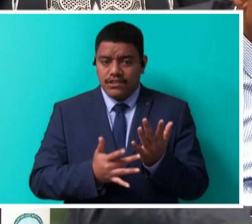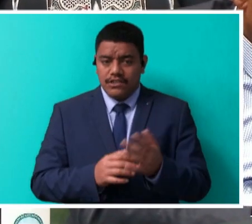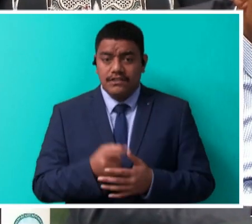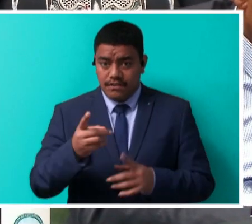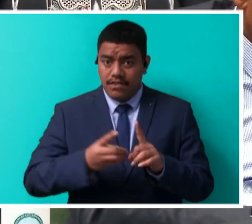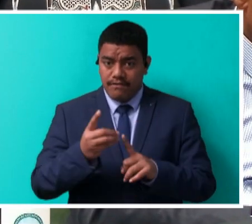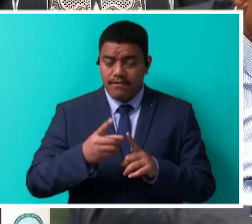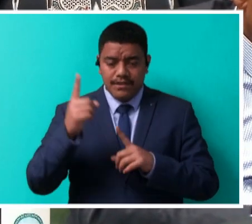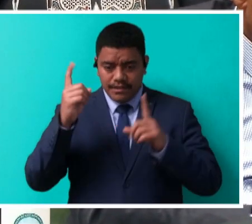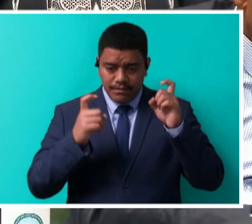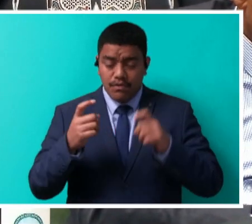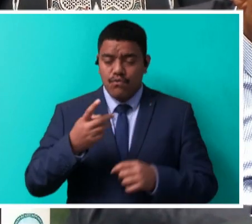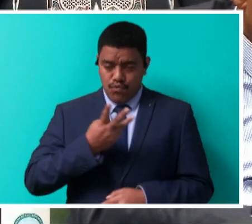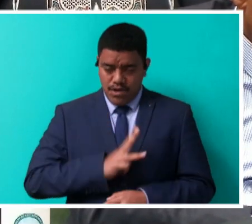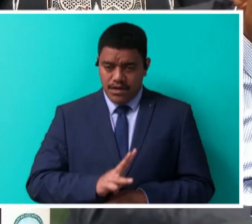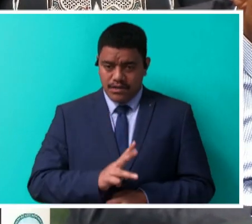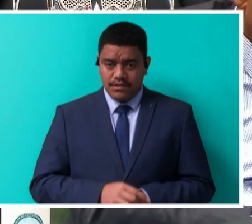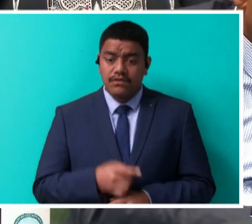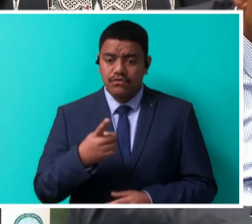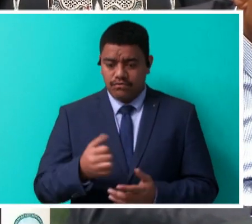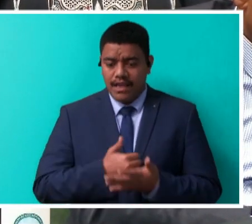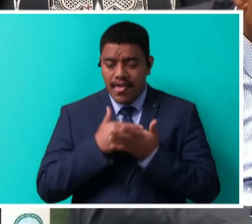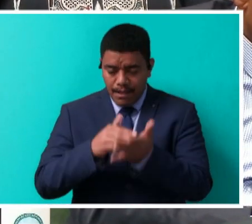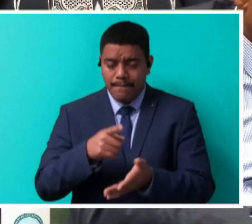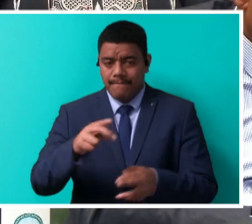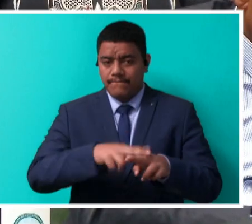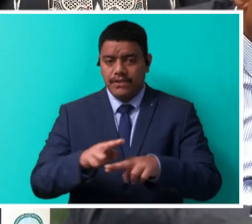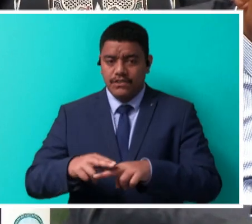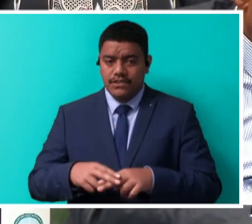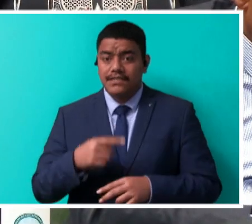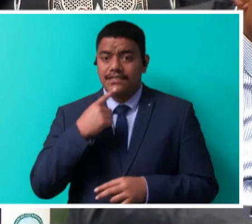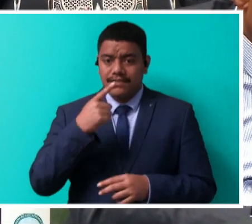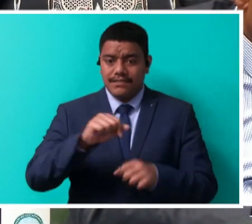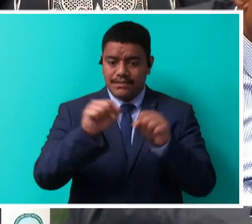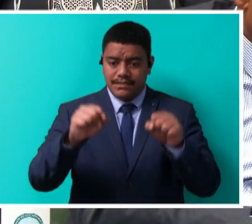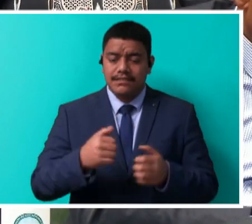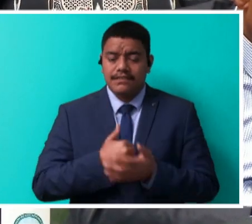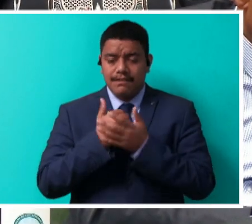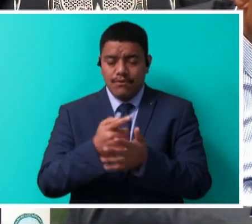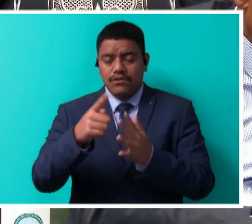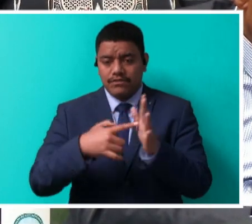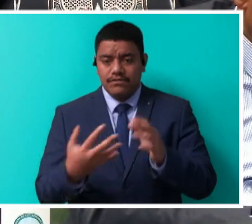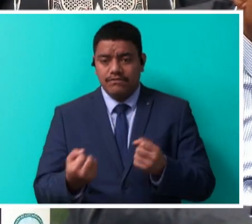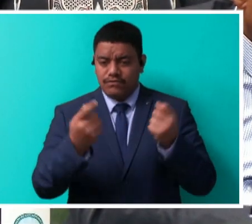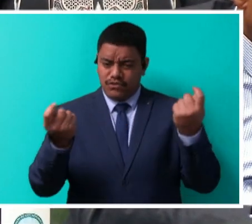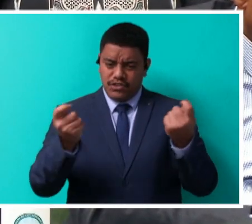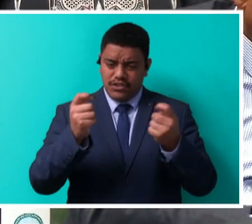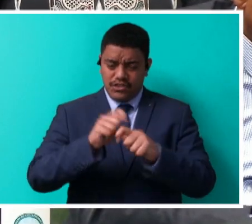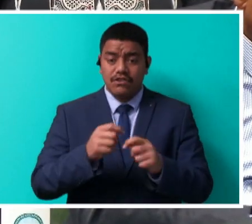have expressed their willingness to assist Fiji by tailoring the system to support the justice sector reform